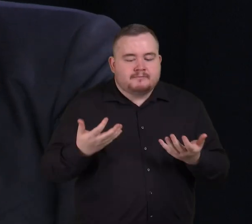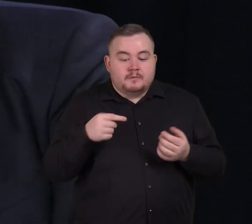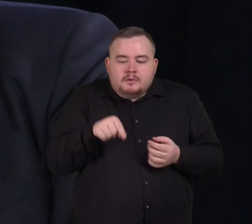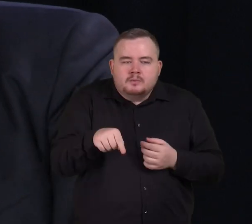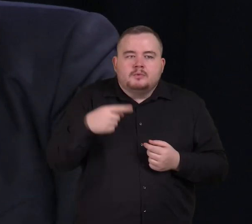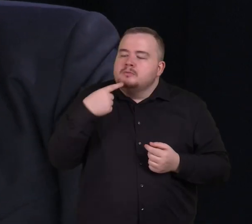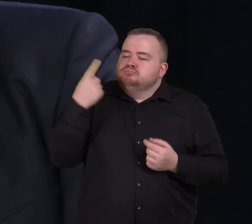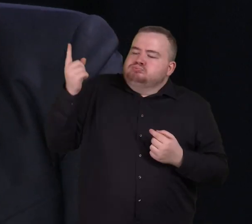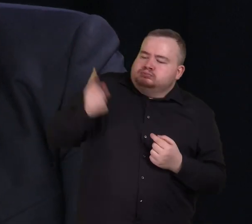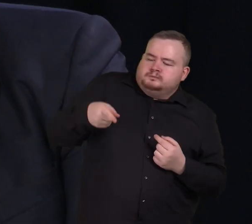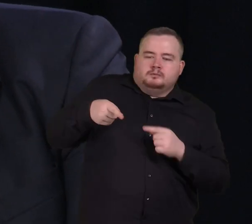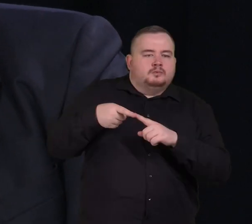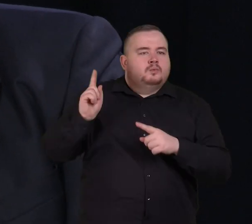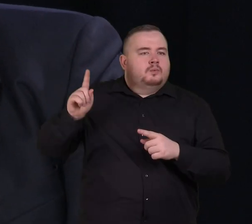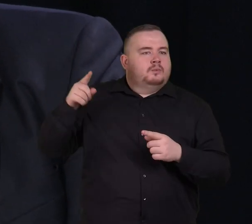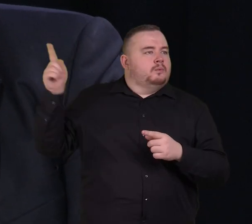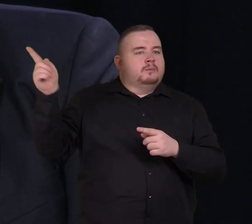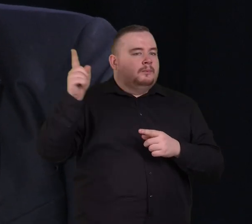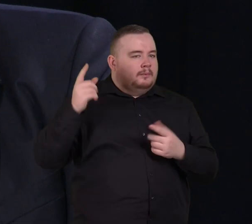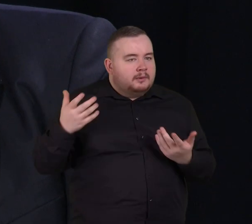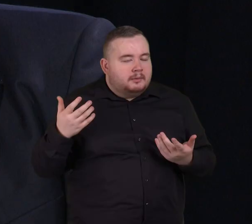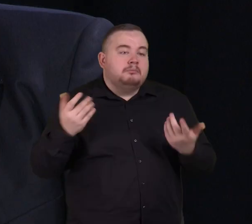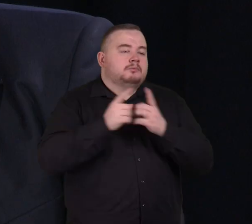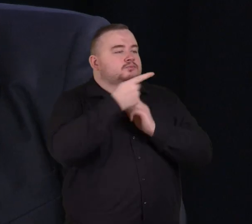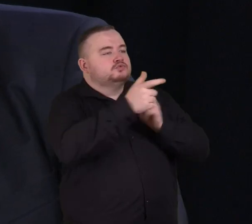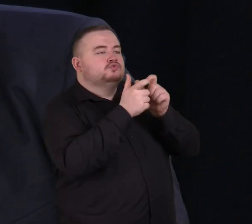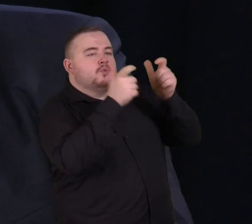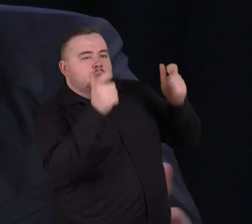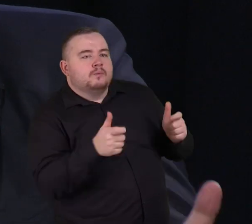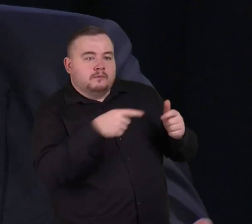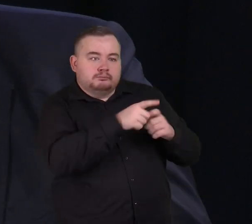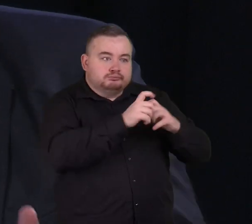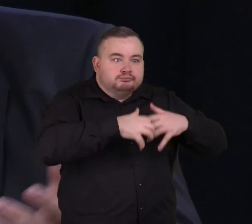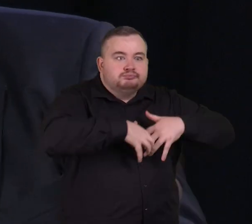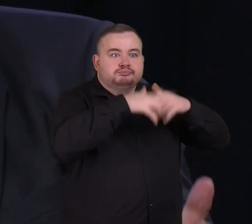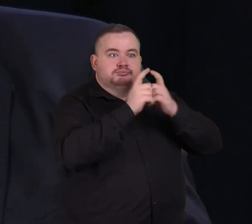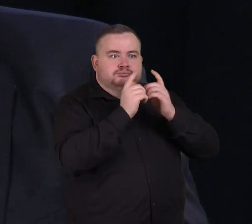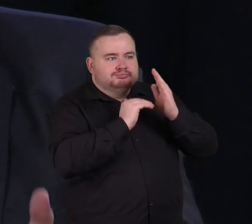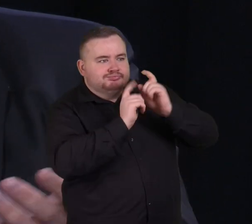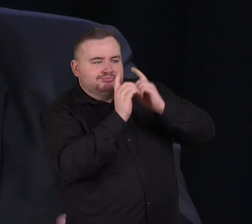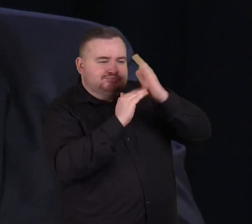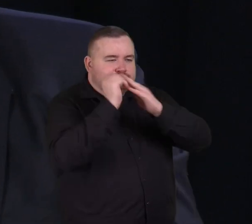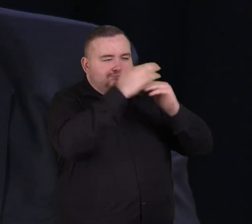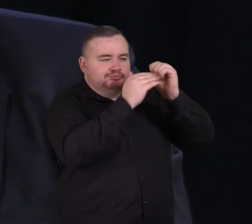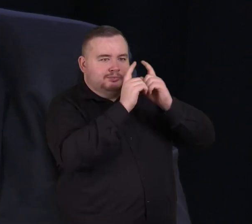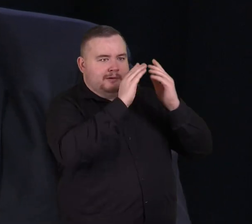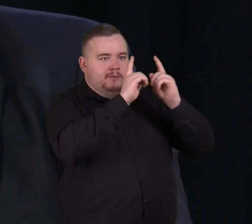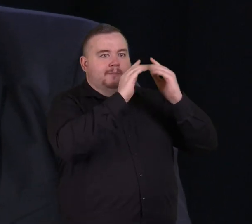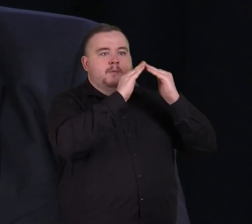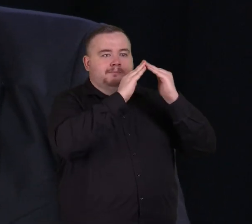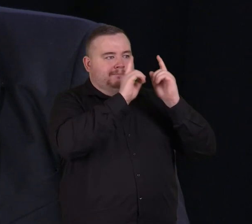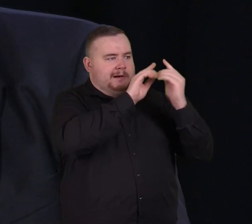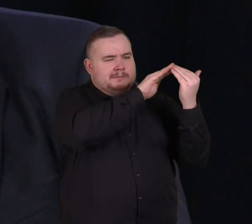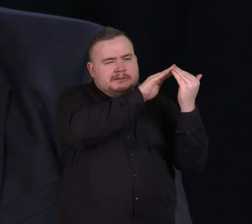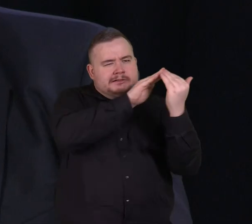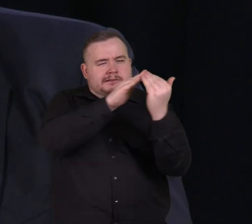So what is needed is, and if you look into the subsidiarity textbooks, you